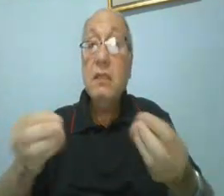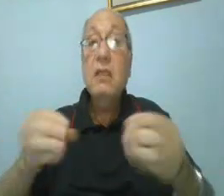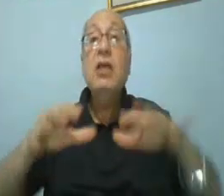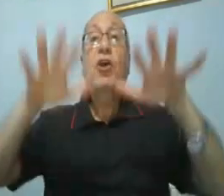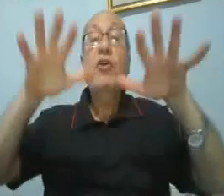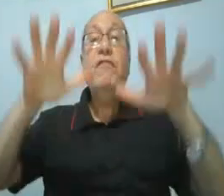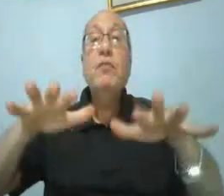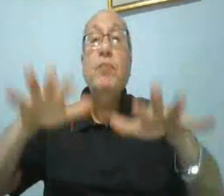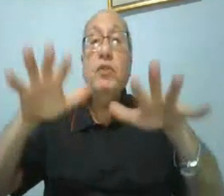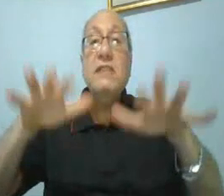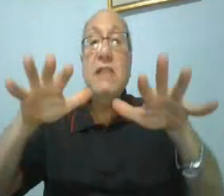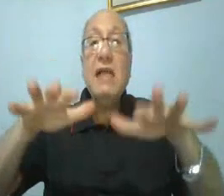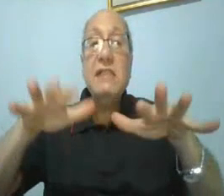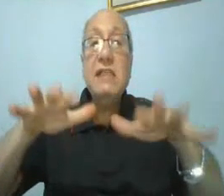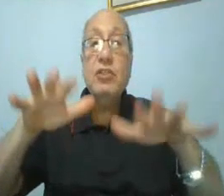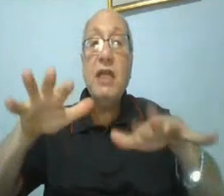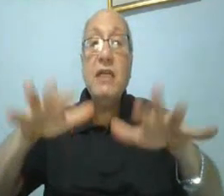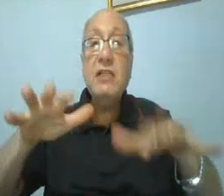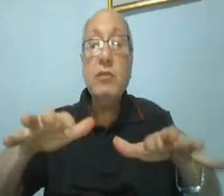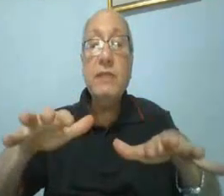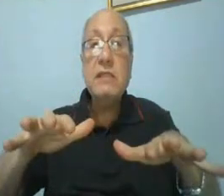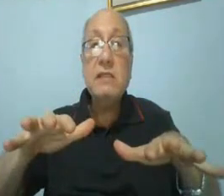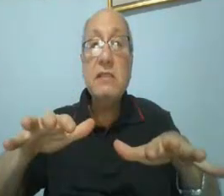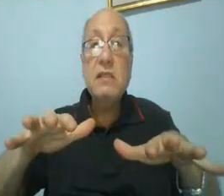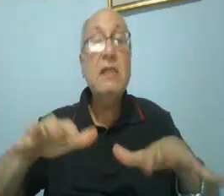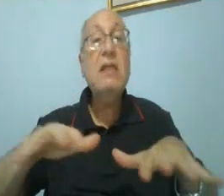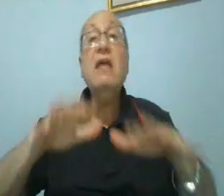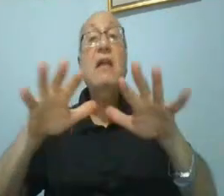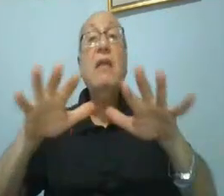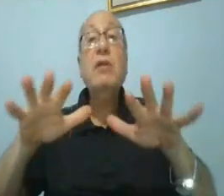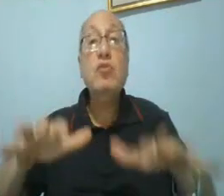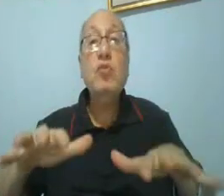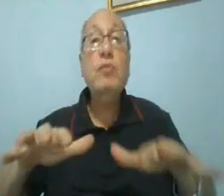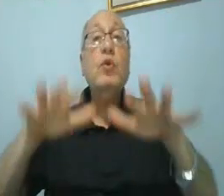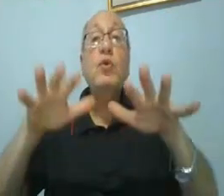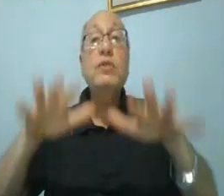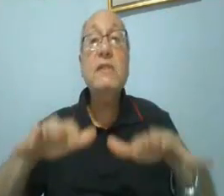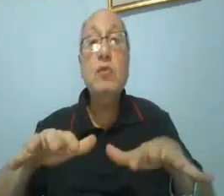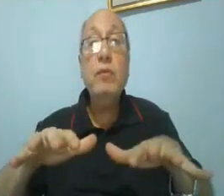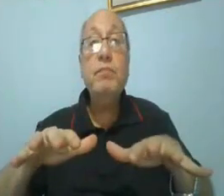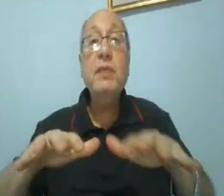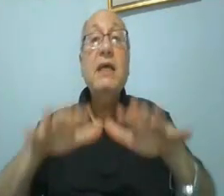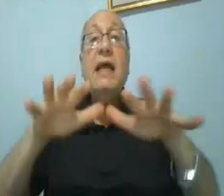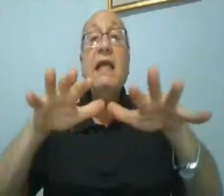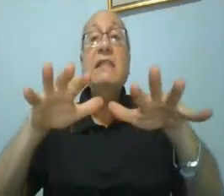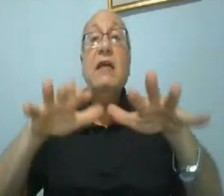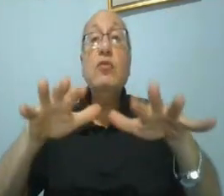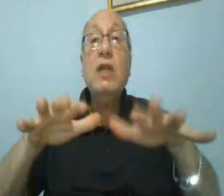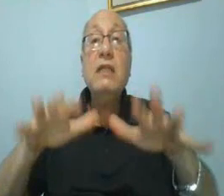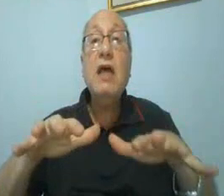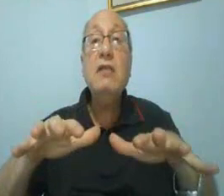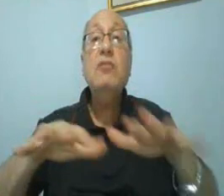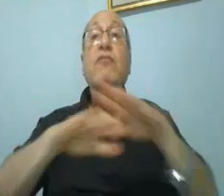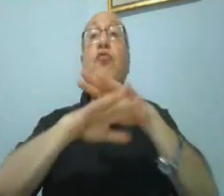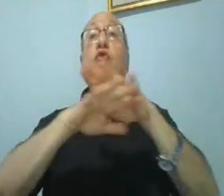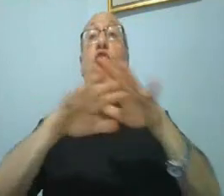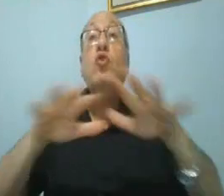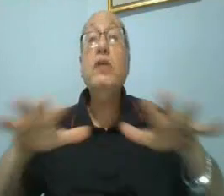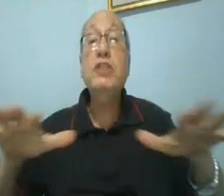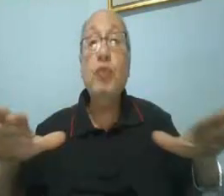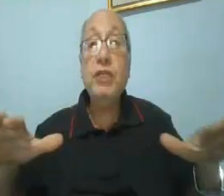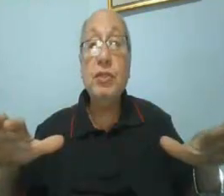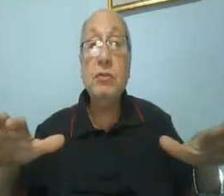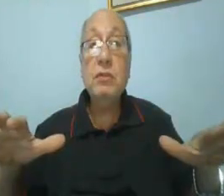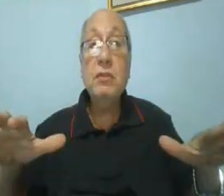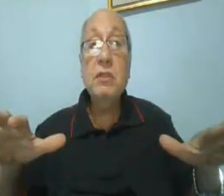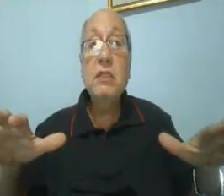But if you put the surgical instruments like laparoscope or endoscope in the glutaraldehyde for